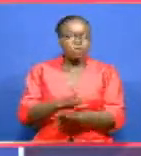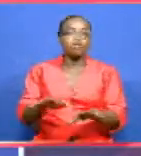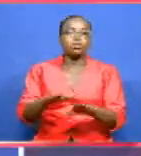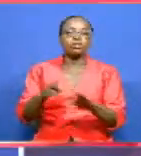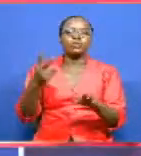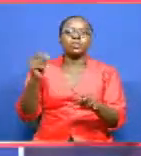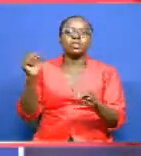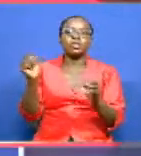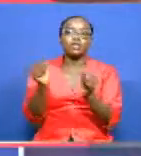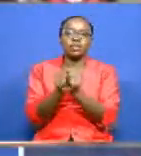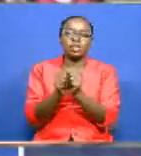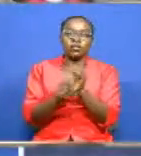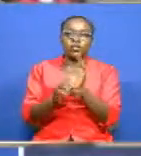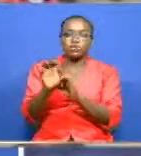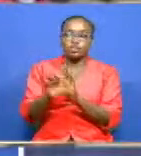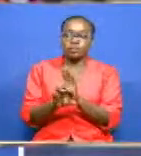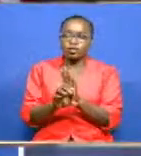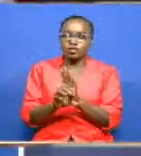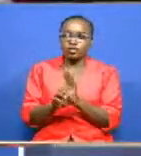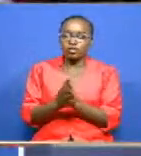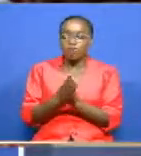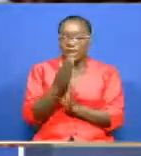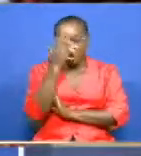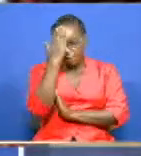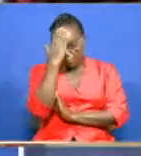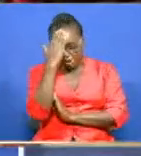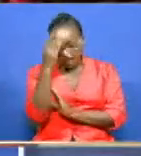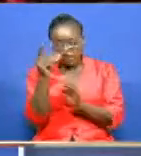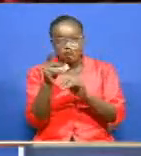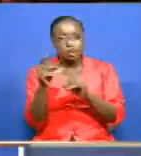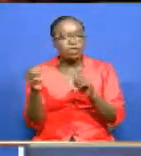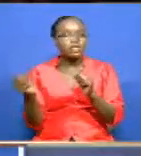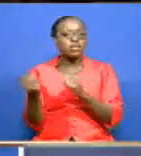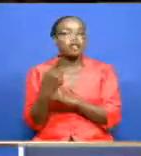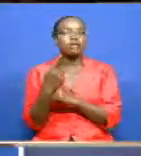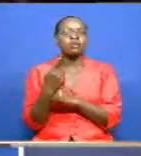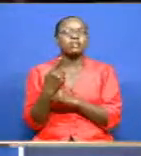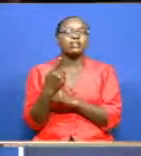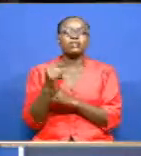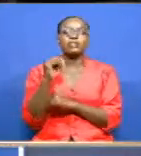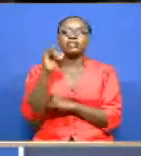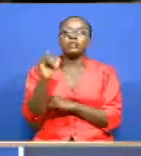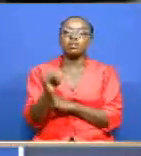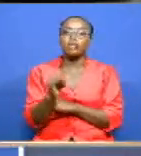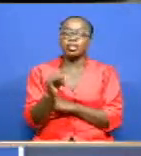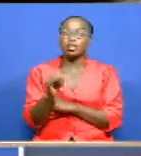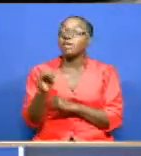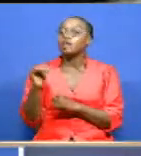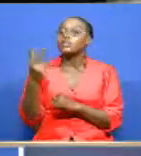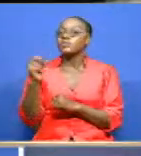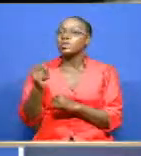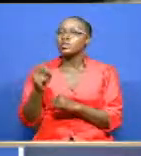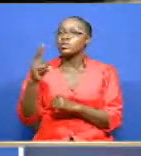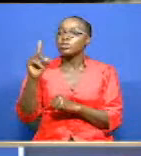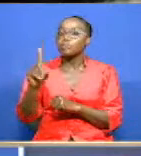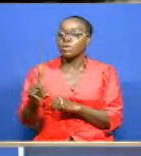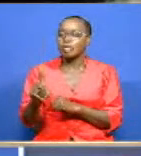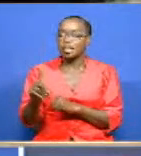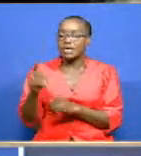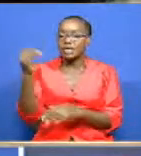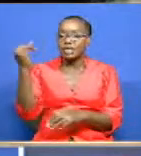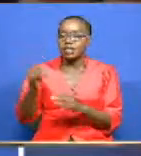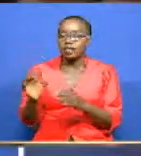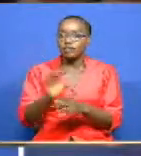2010 Constitution. Monday, the 11th of January 2021, will mark the end of his career not just as the